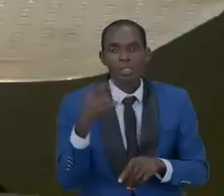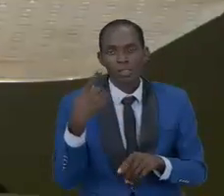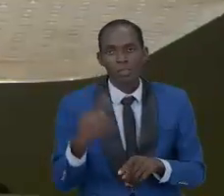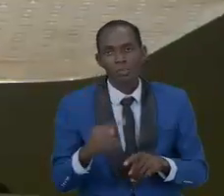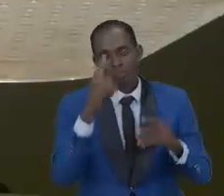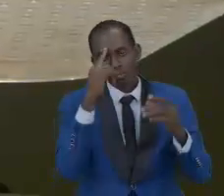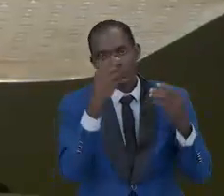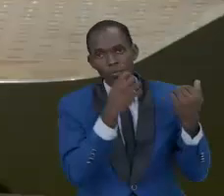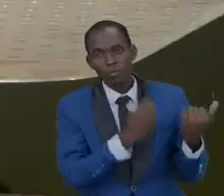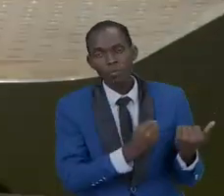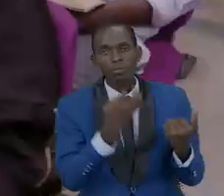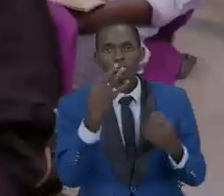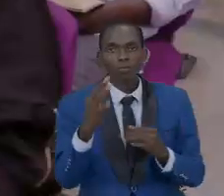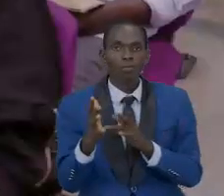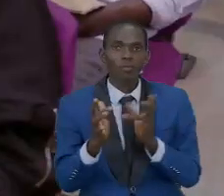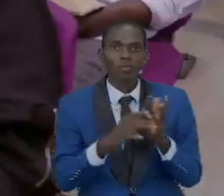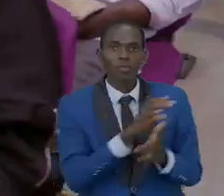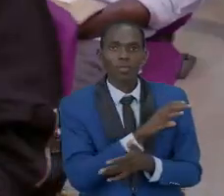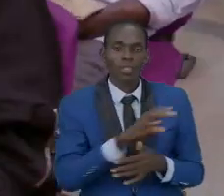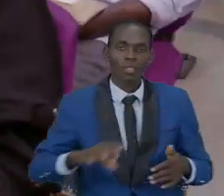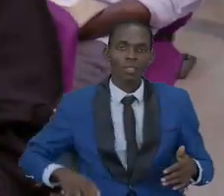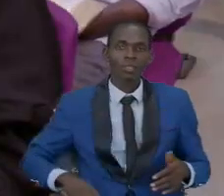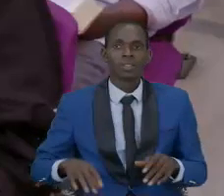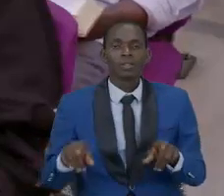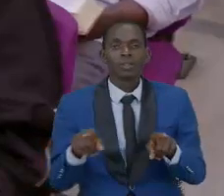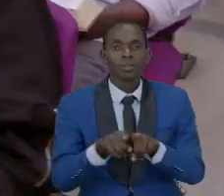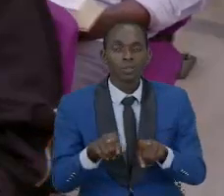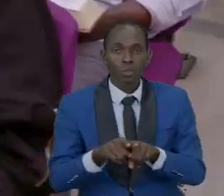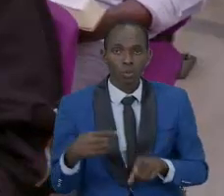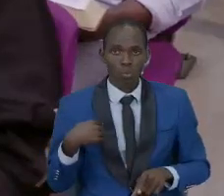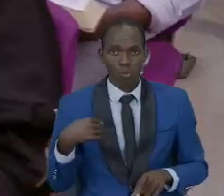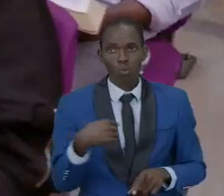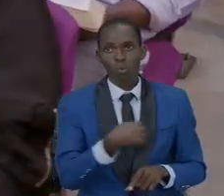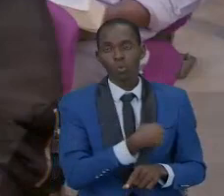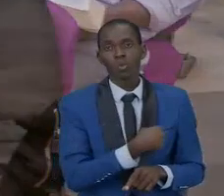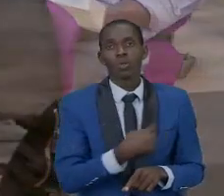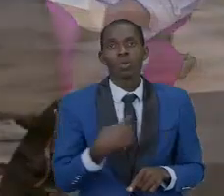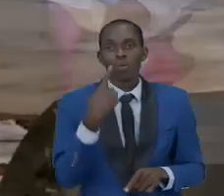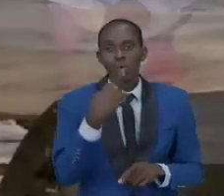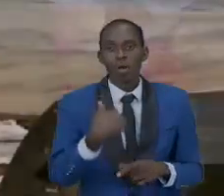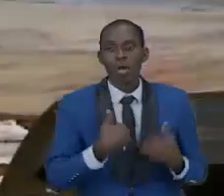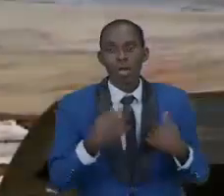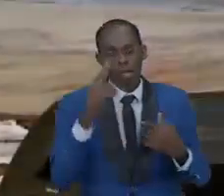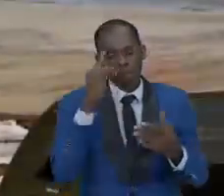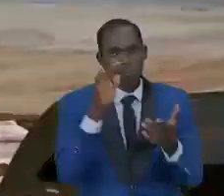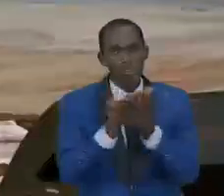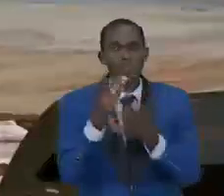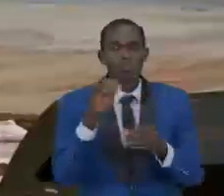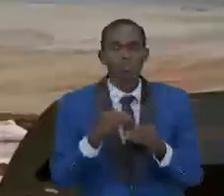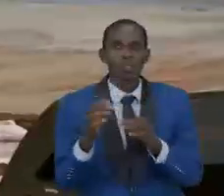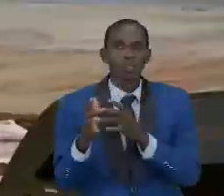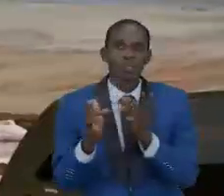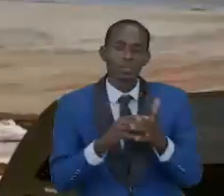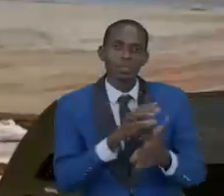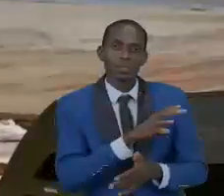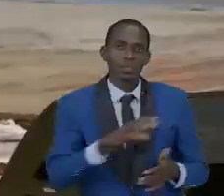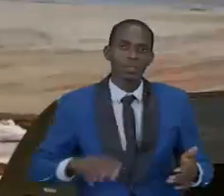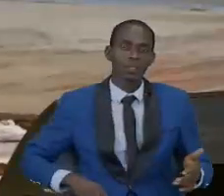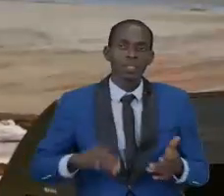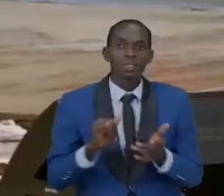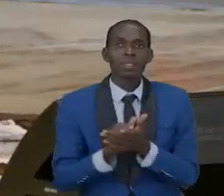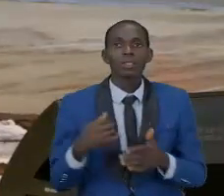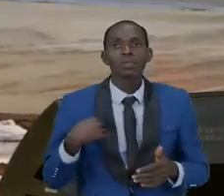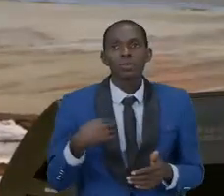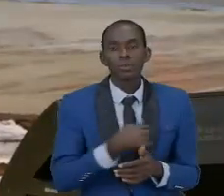of Jesus Christ even we have believed in Jesus Christ that